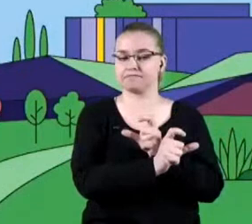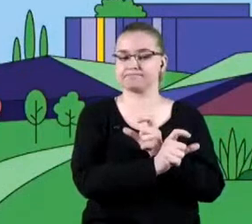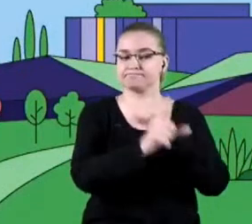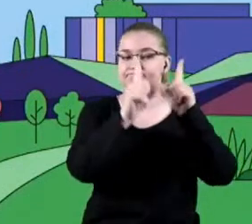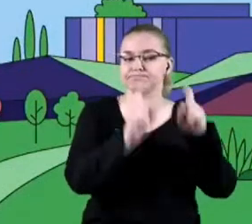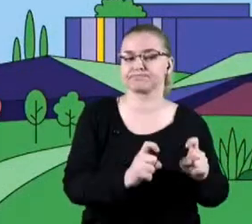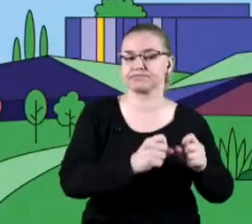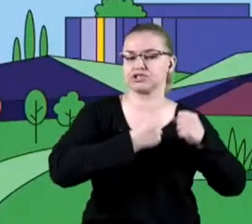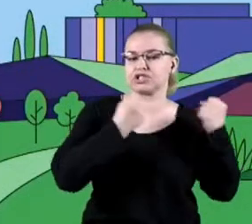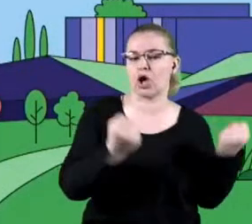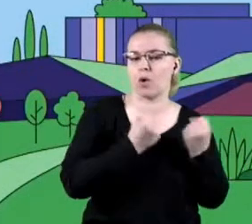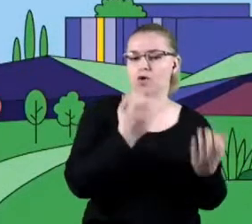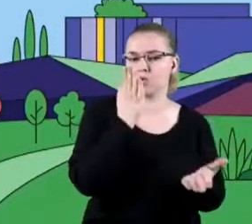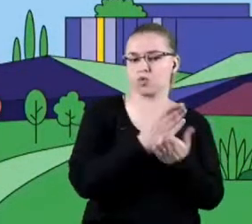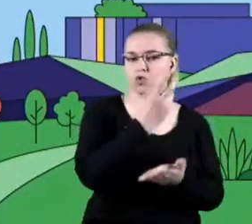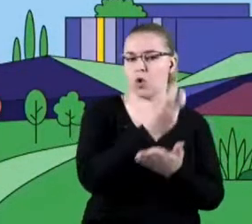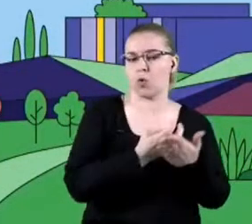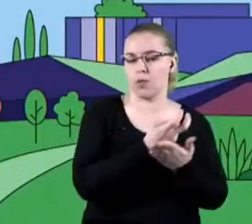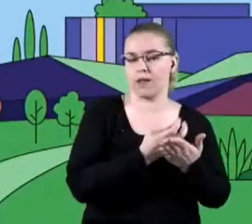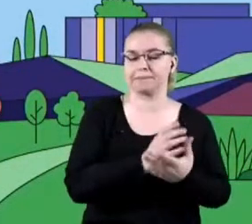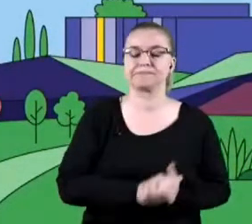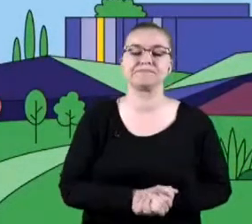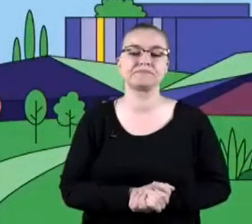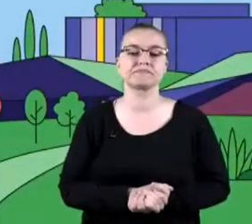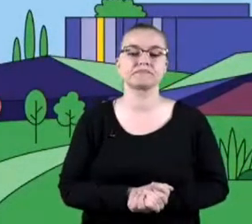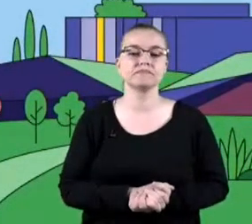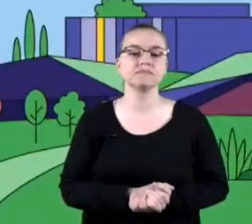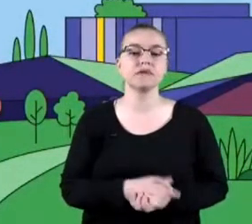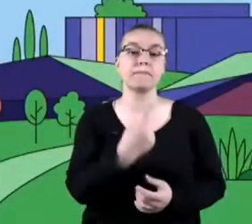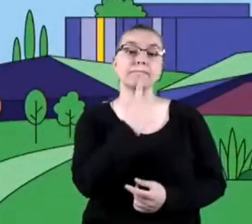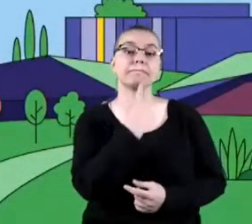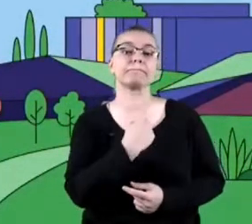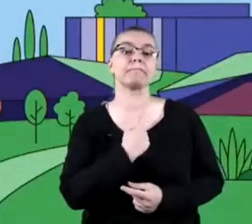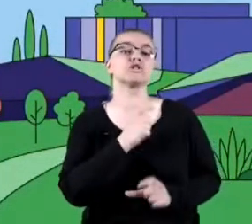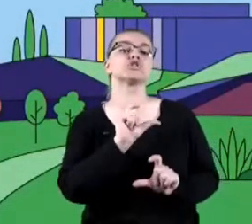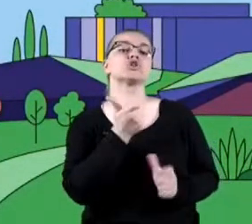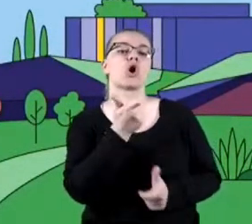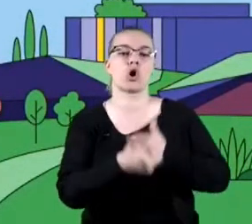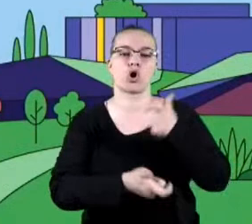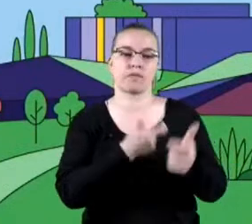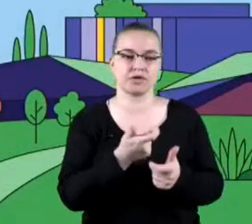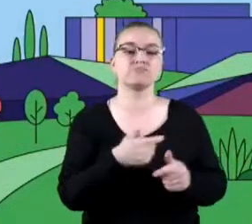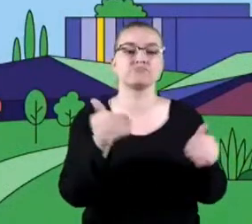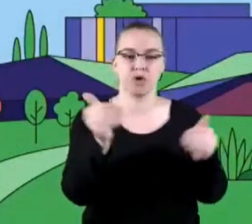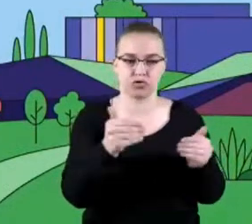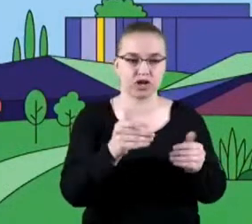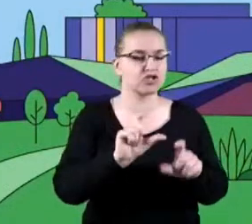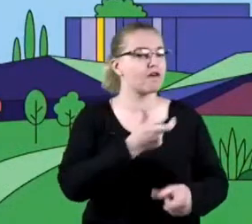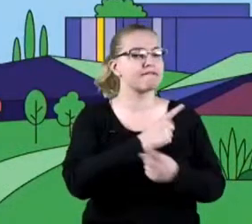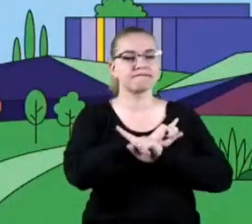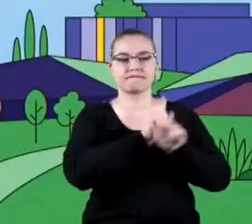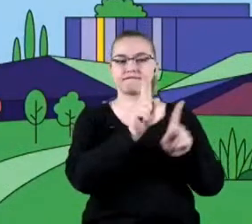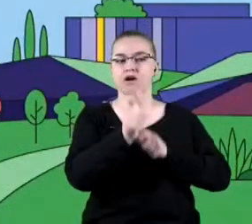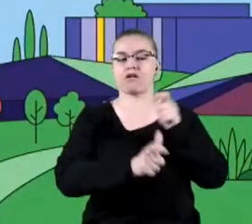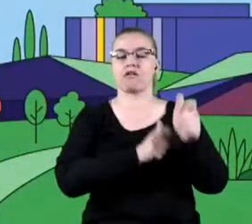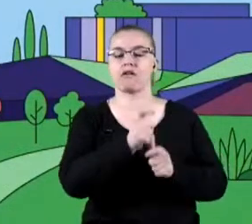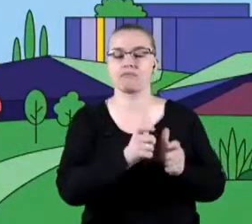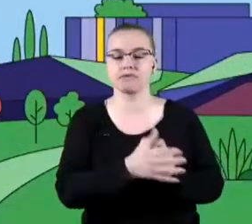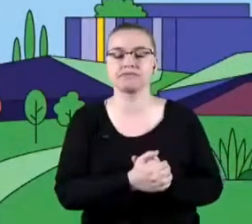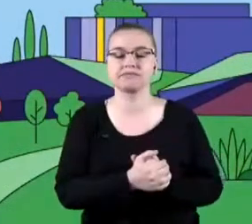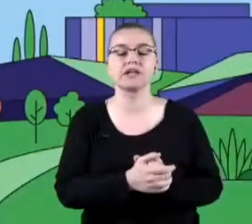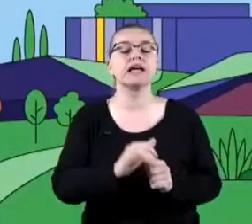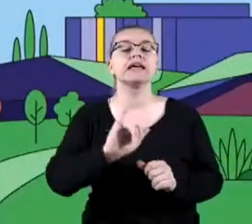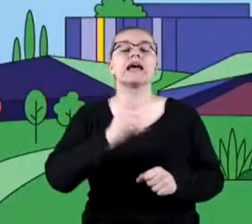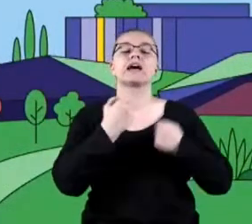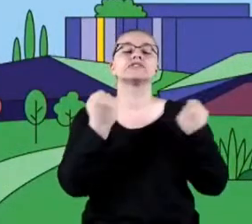Security Council dictated what we can or cannot do, which activities can remain